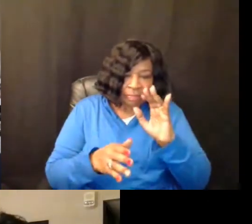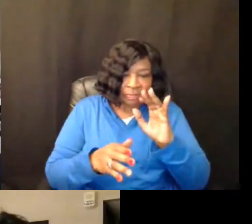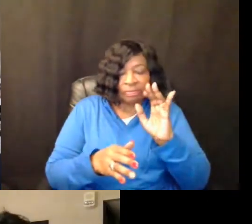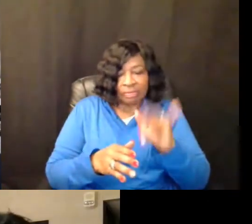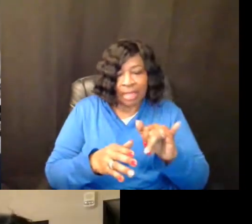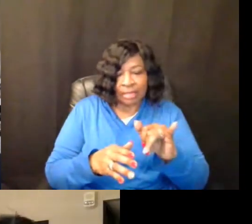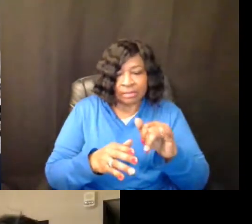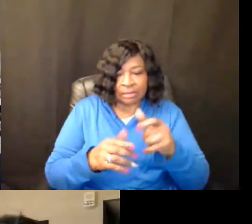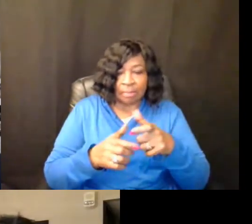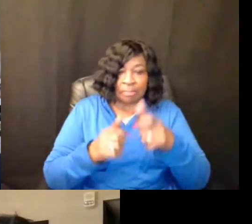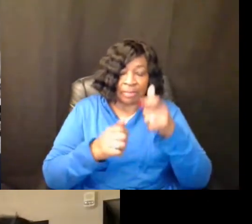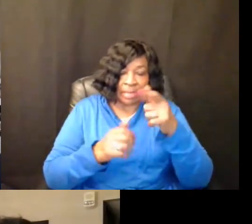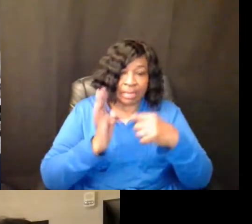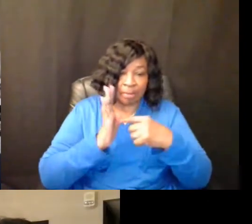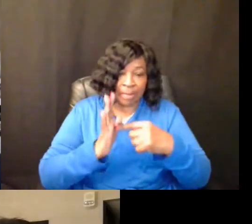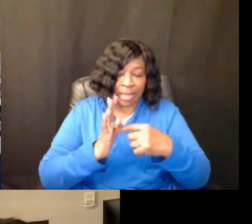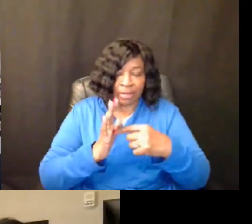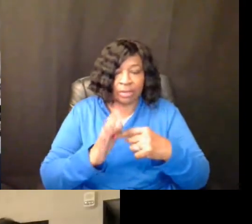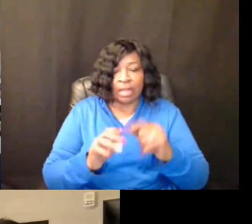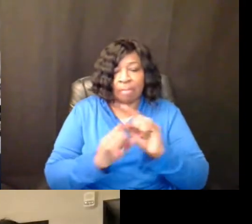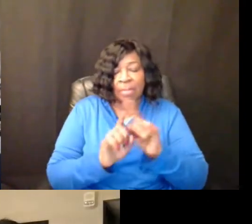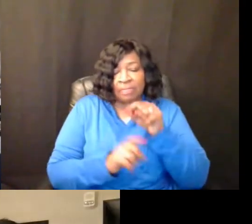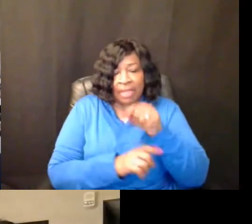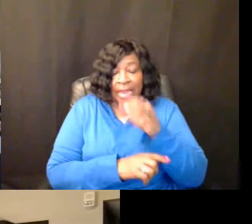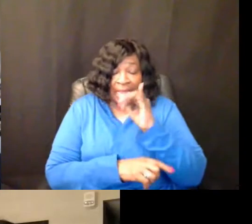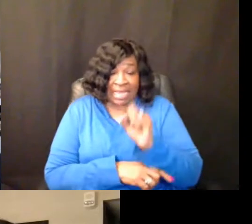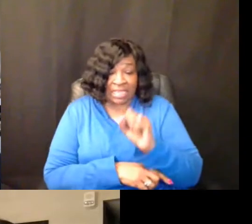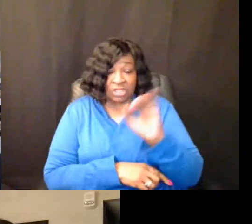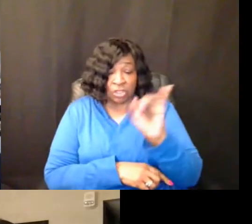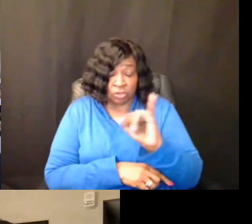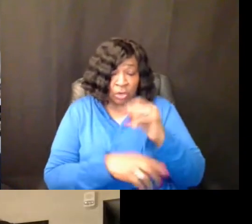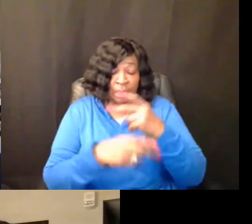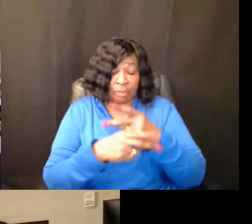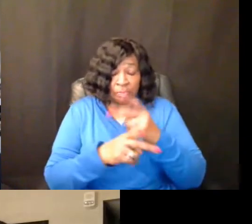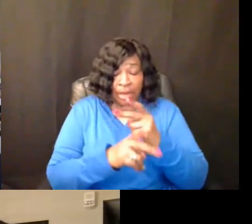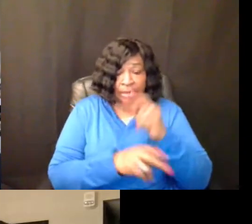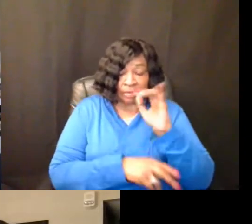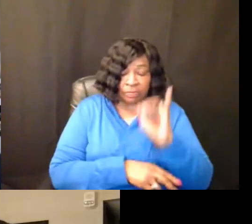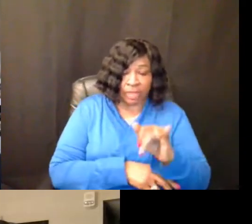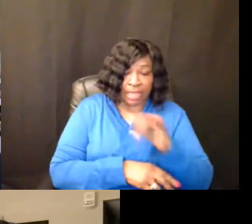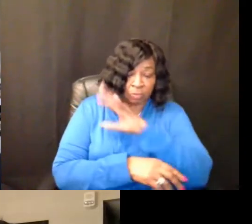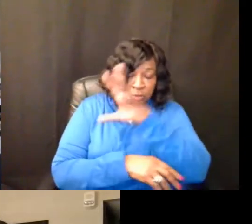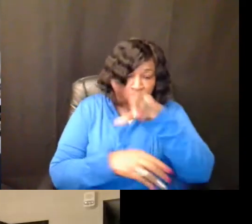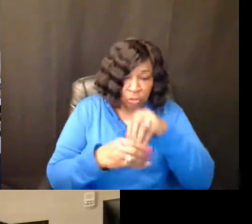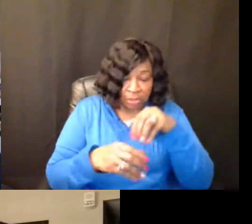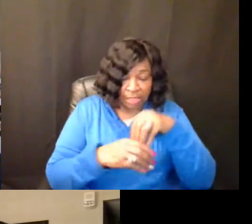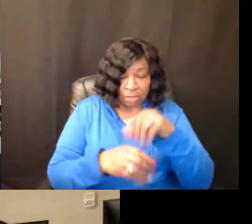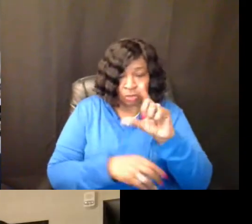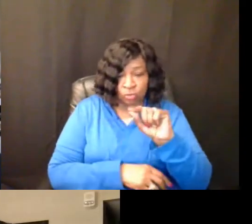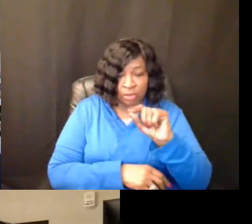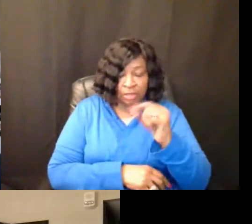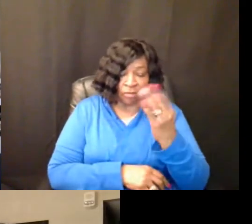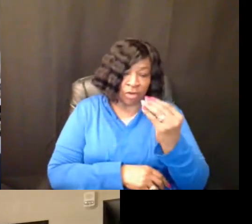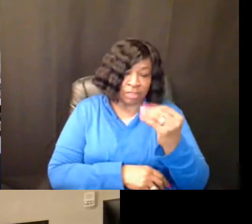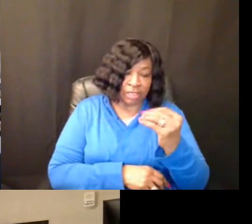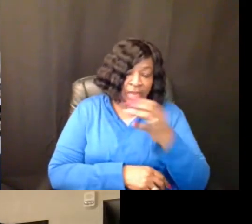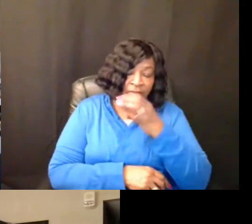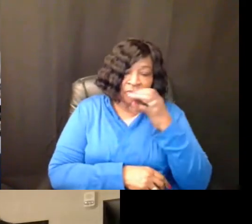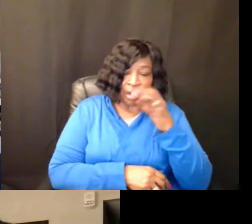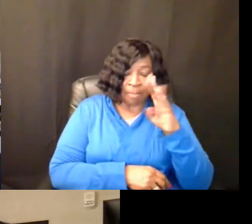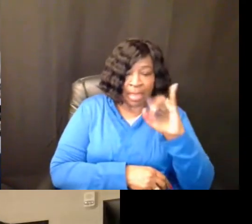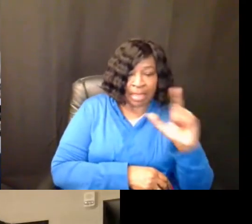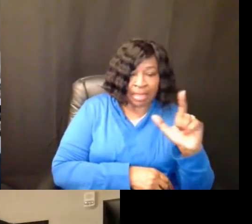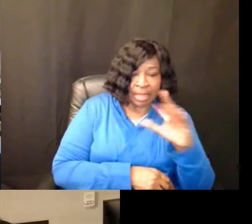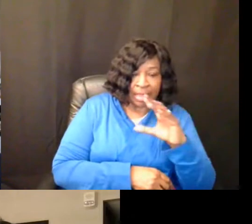model. There is an insurance product that was included in the 2014 Farm Bill and a